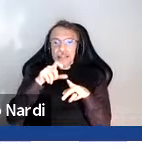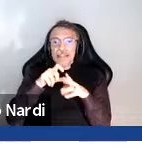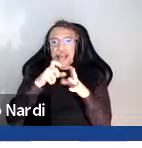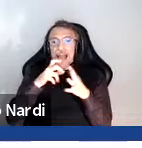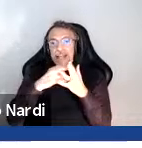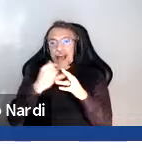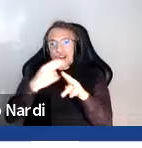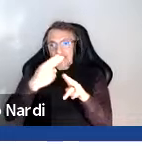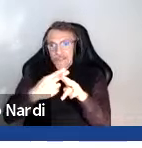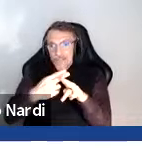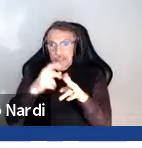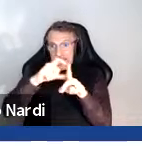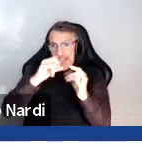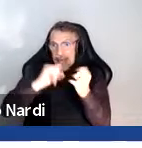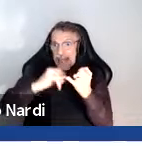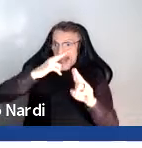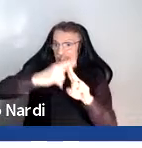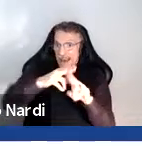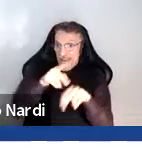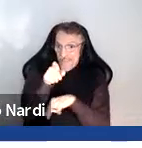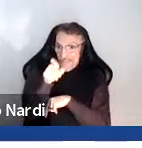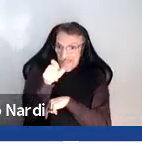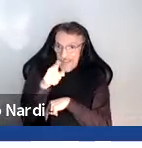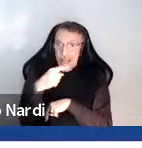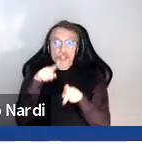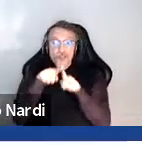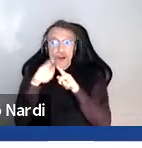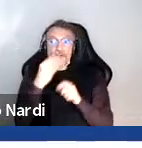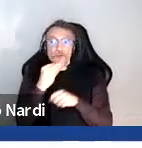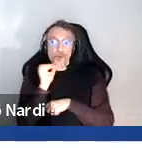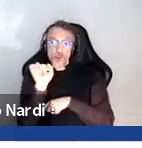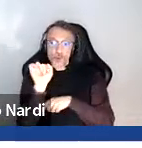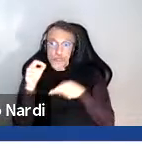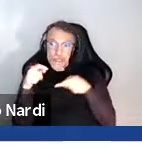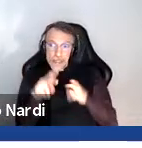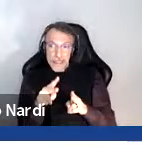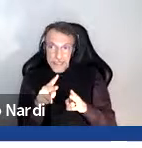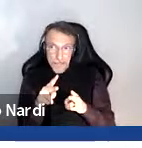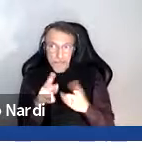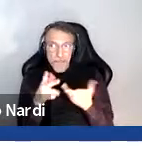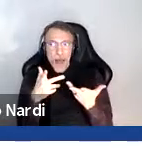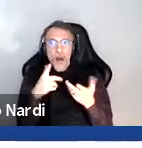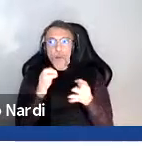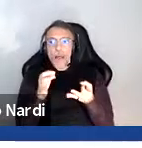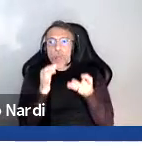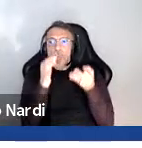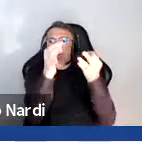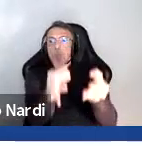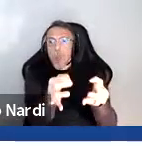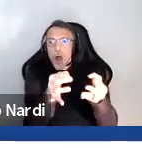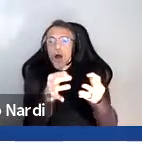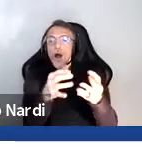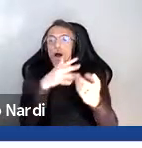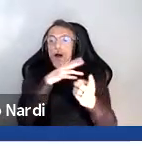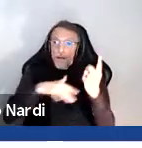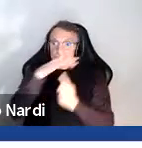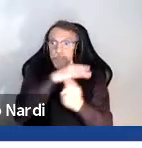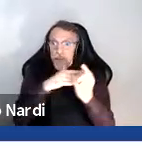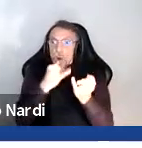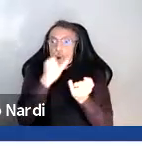Framework, then what we will be doing will be to postpone but exacerbate the social and